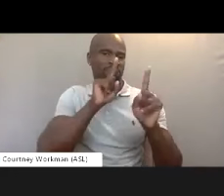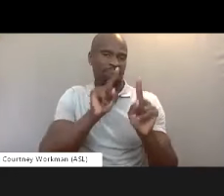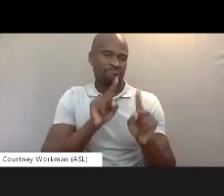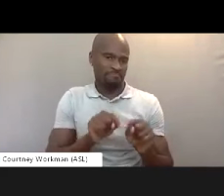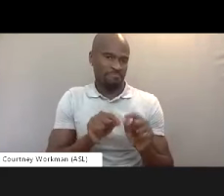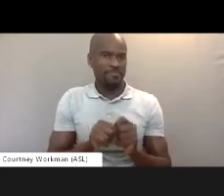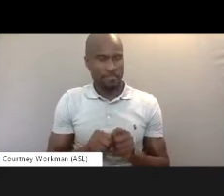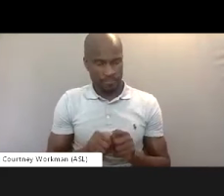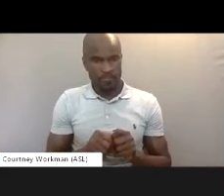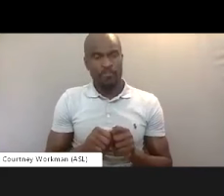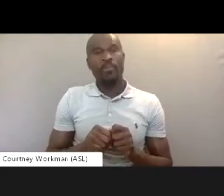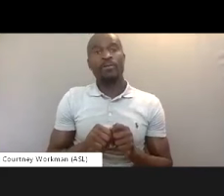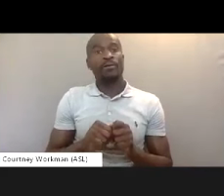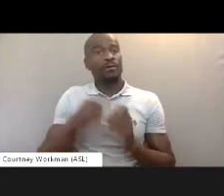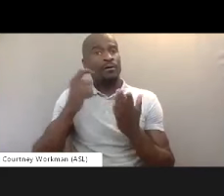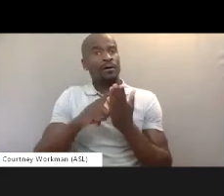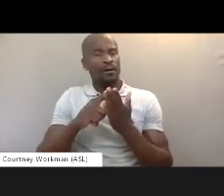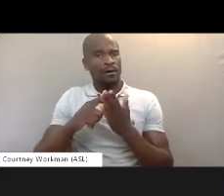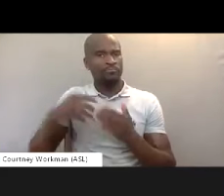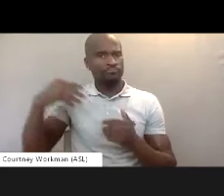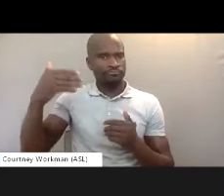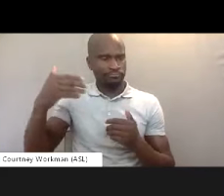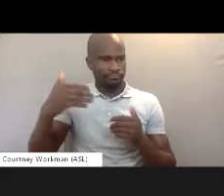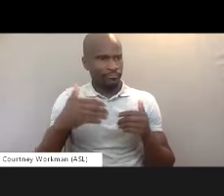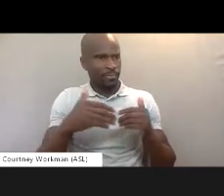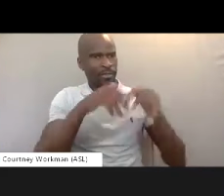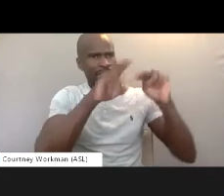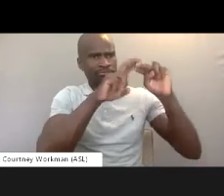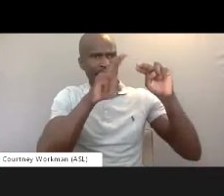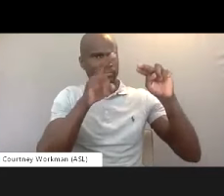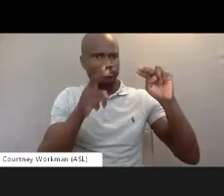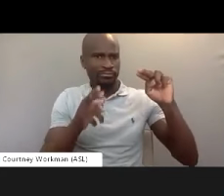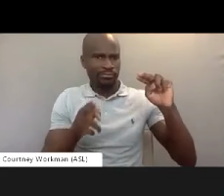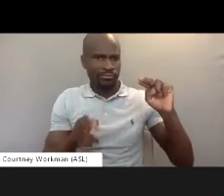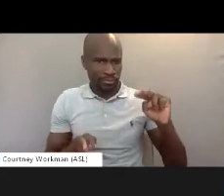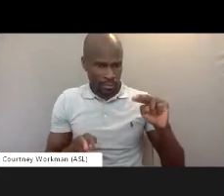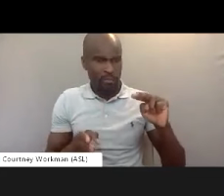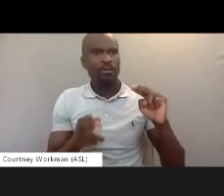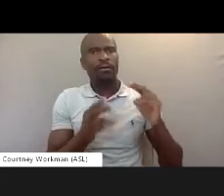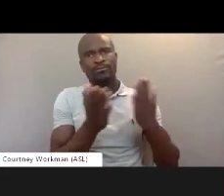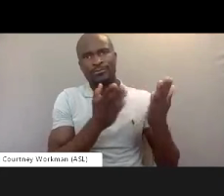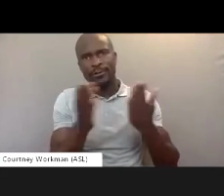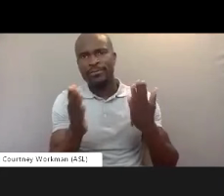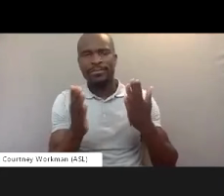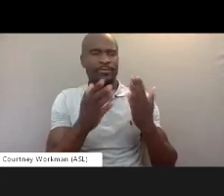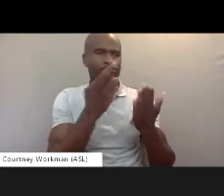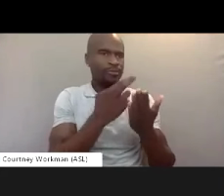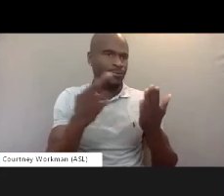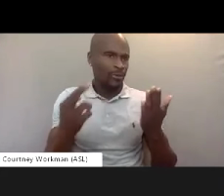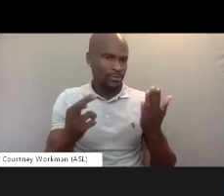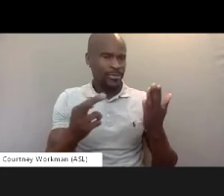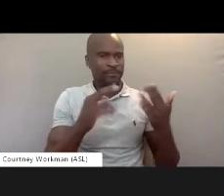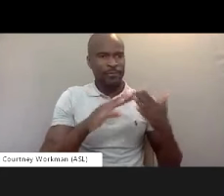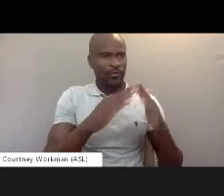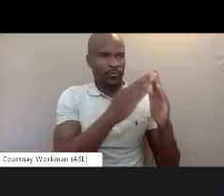ongoing decline of available and accessible mental health resources and services within their communities? So two-parter here. And